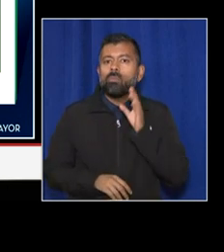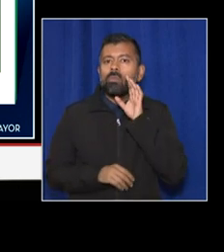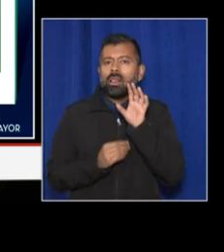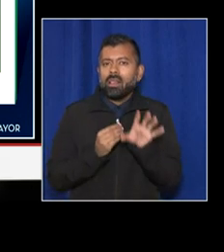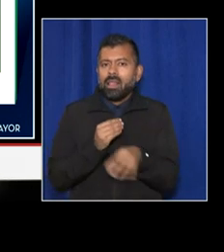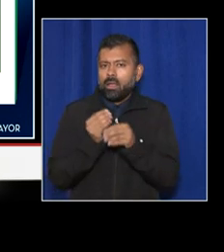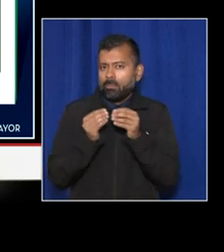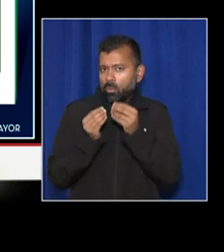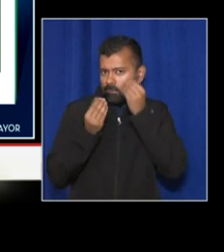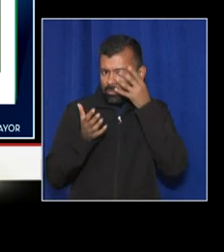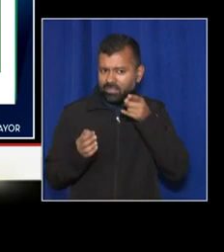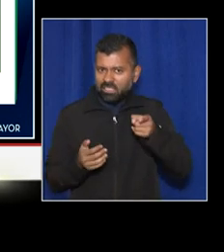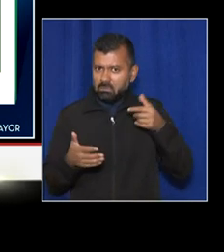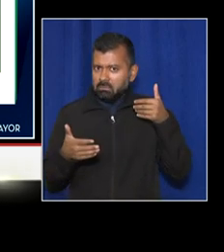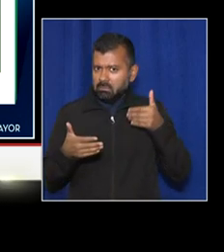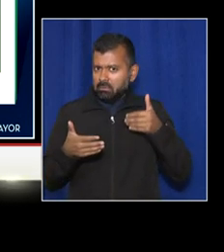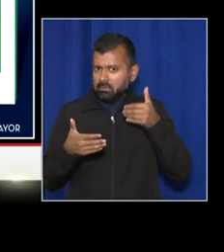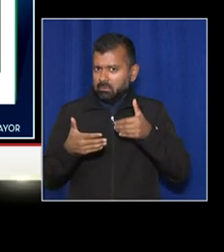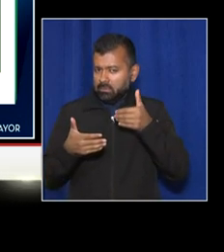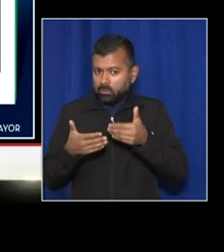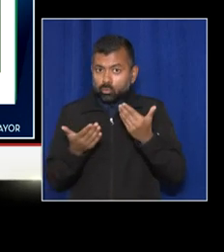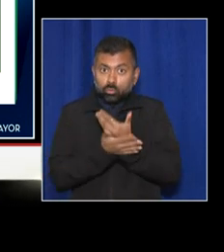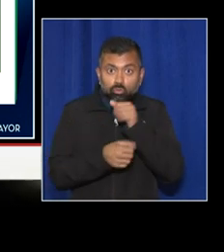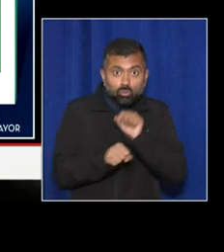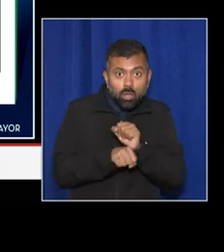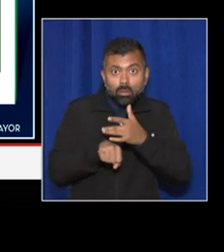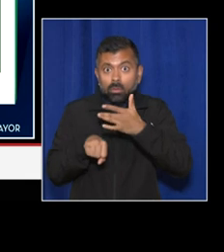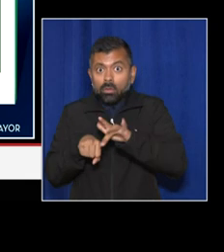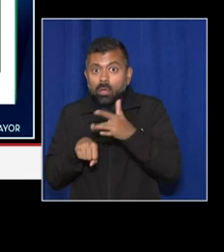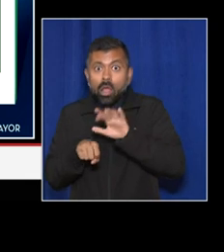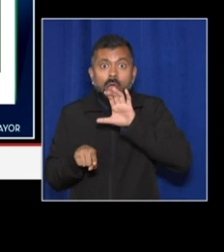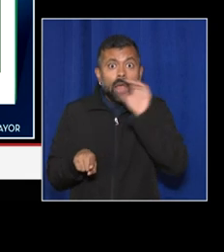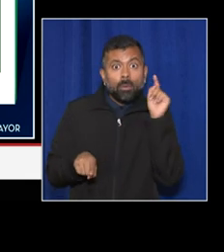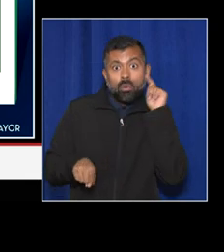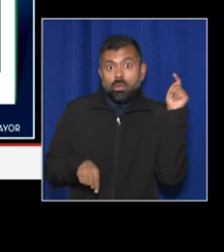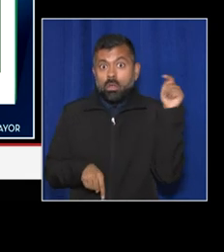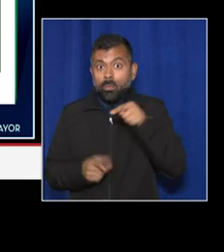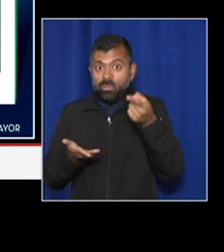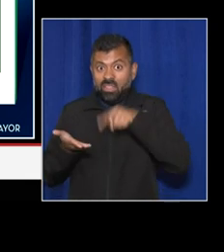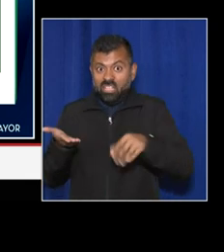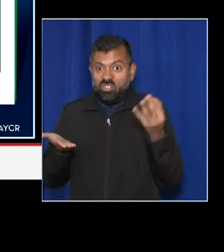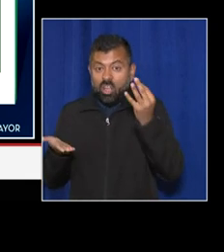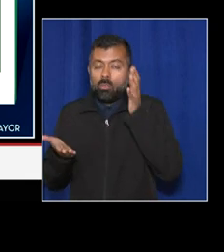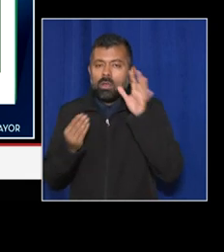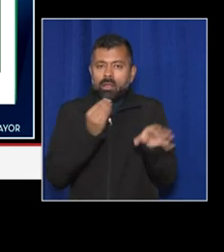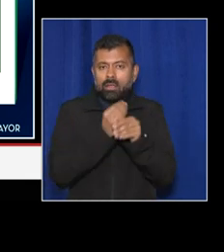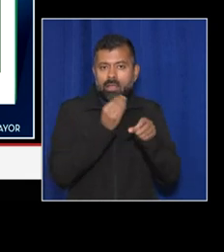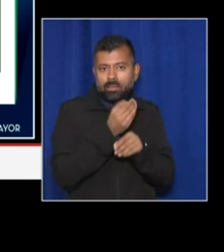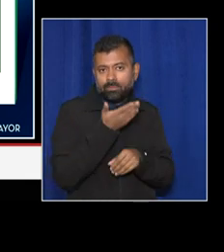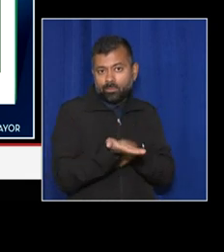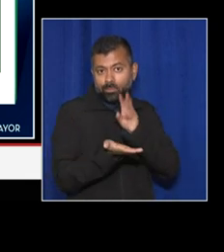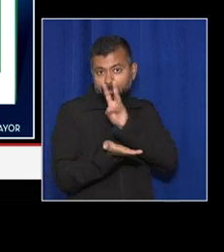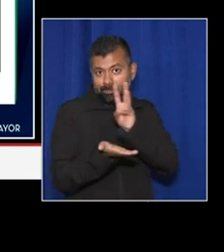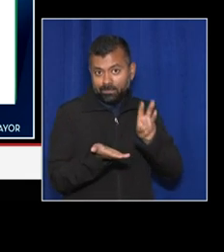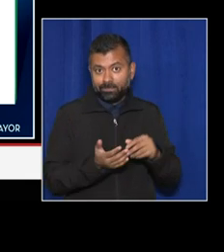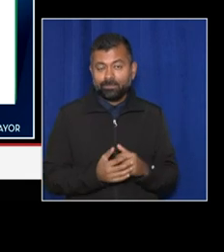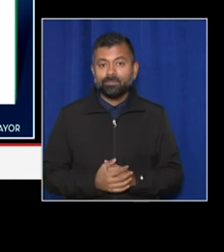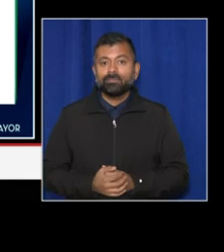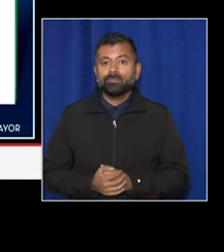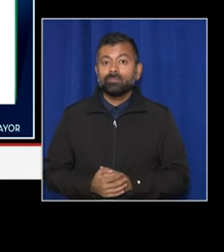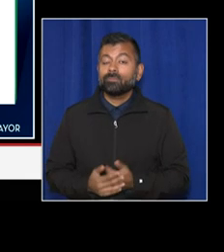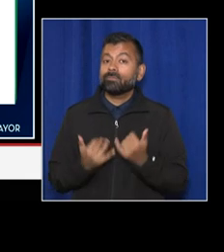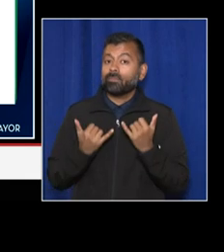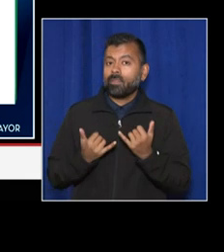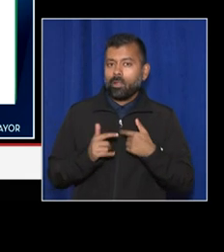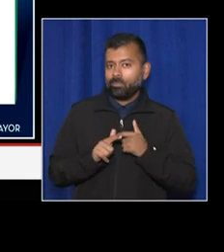various employers and positions that will be available for you to apply for. I'll now turn it over to Deputy Mayor Nina Albert. Well,